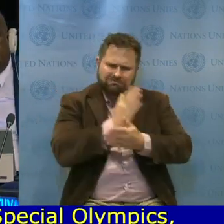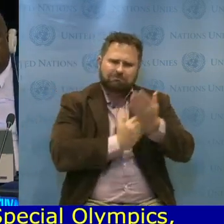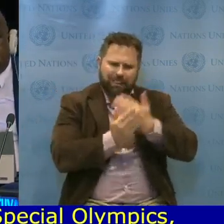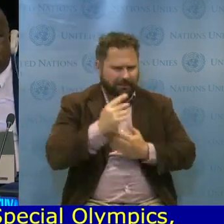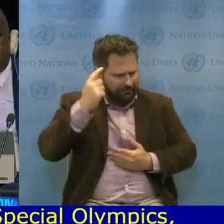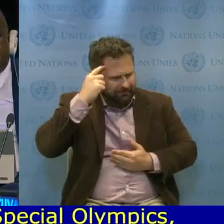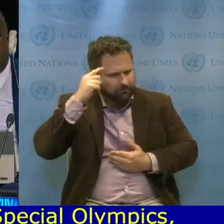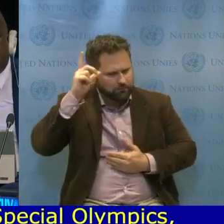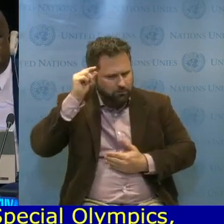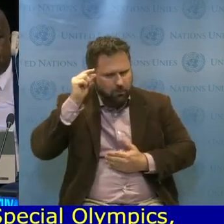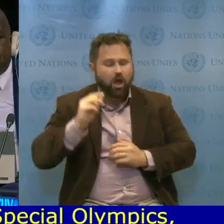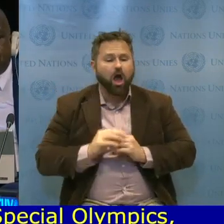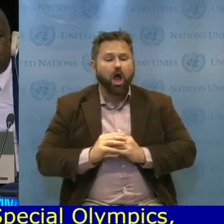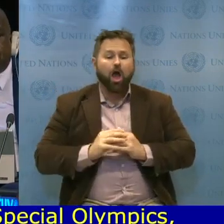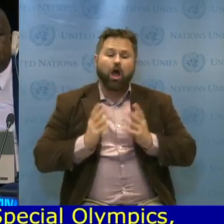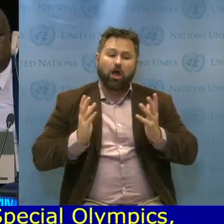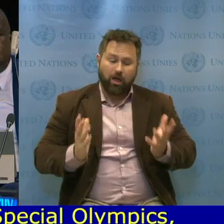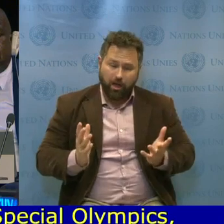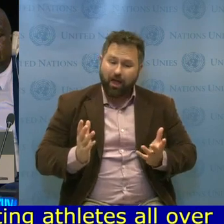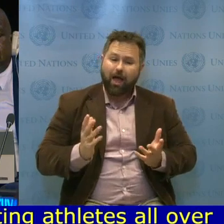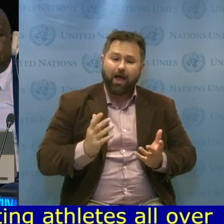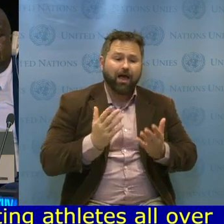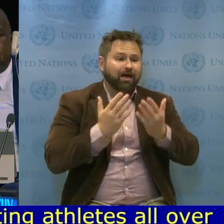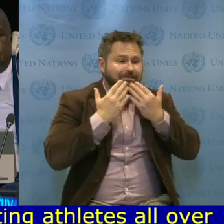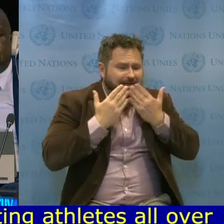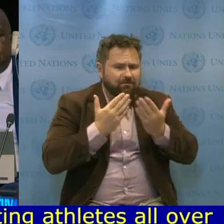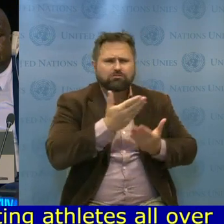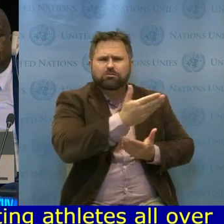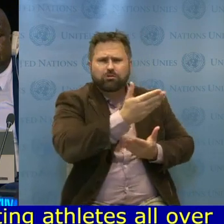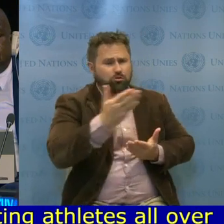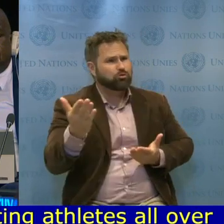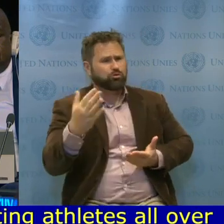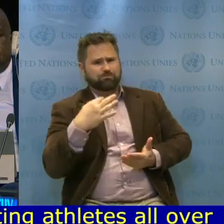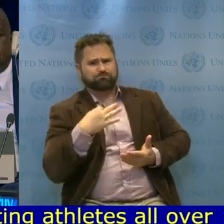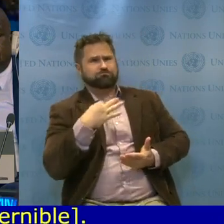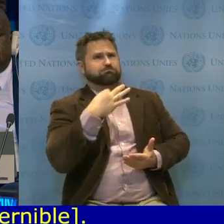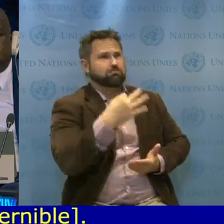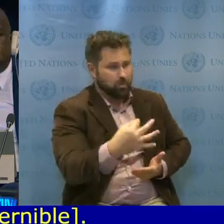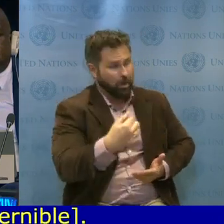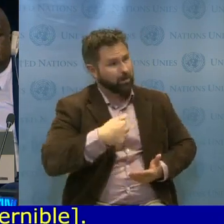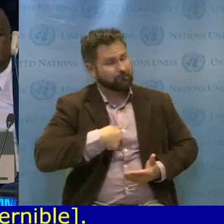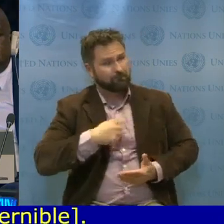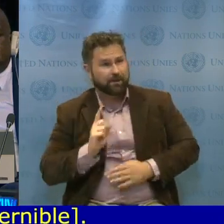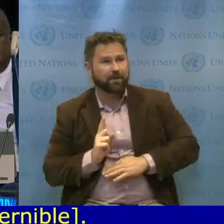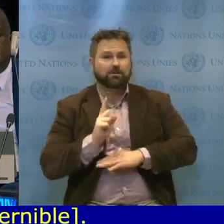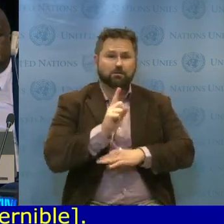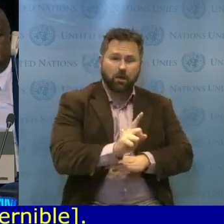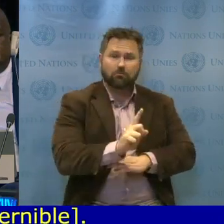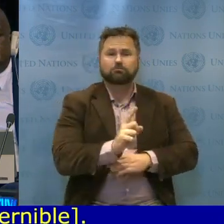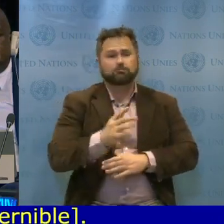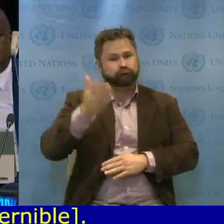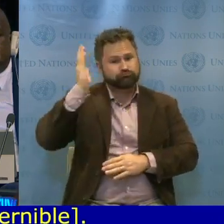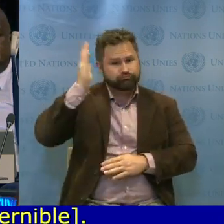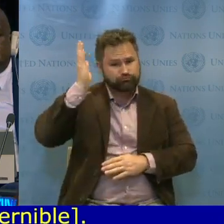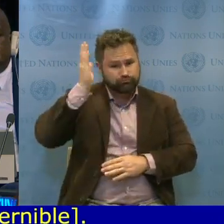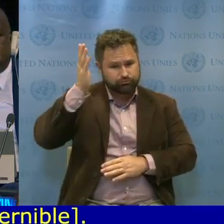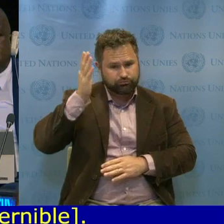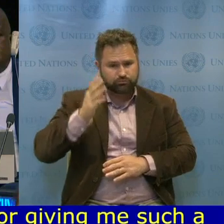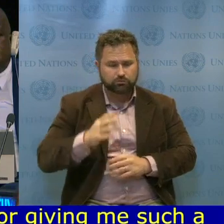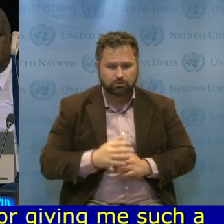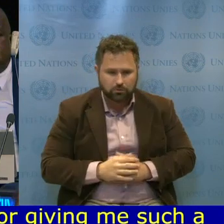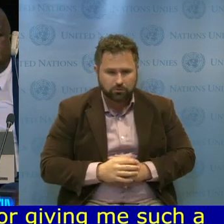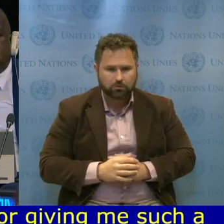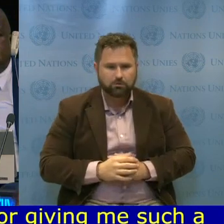for giving me such a wonderful, amazing opportunity to speak before you, our honorable guest, full of love, boldness,